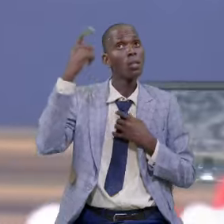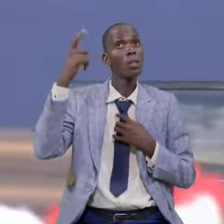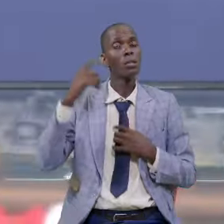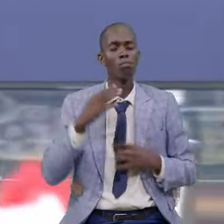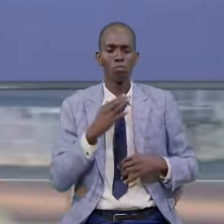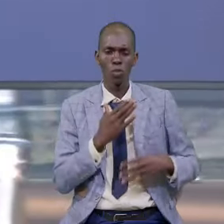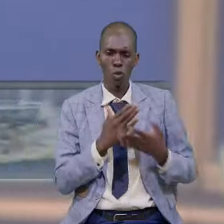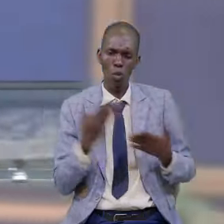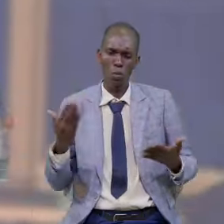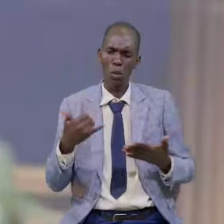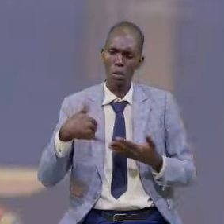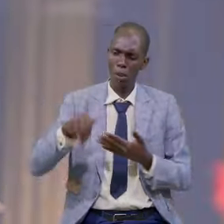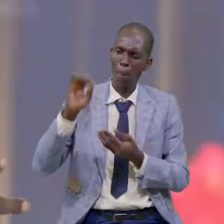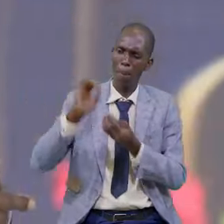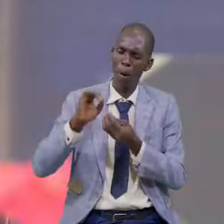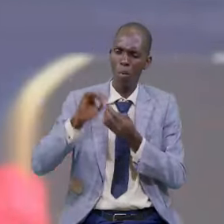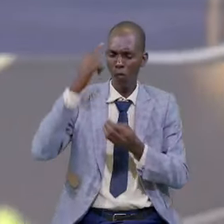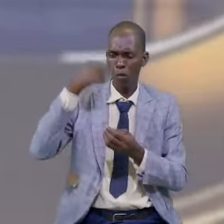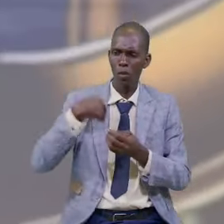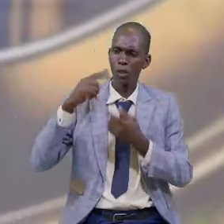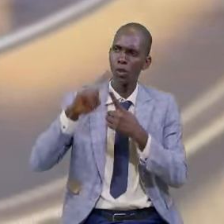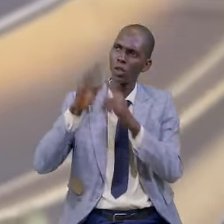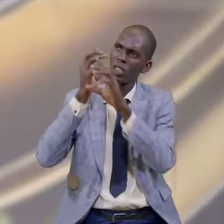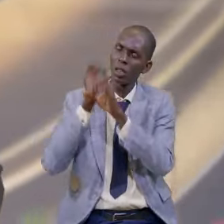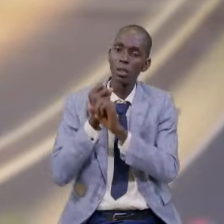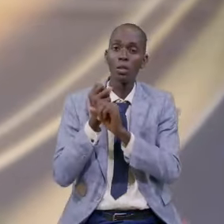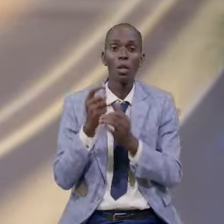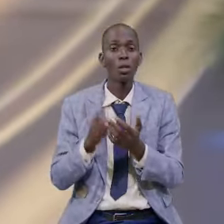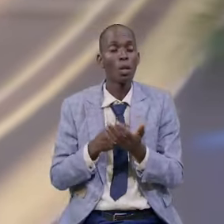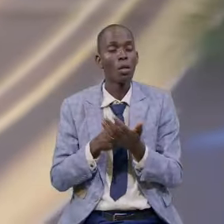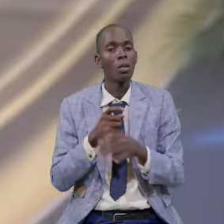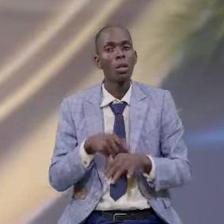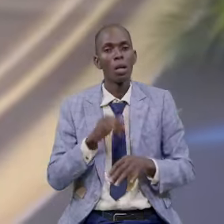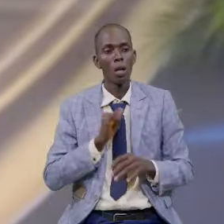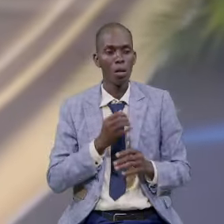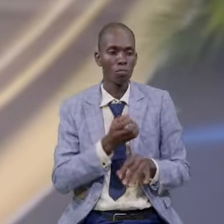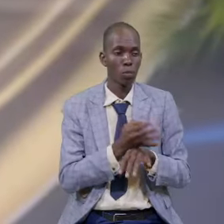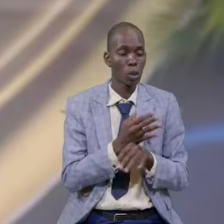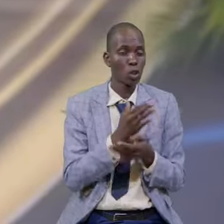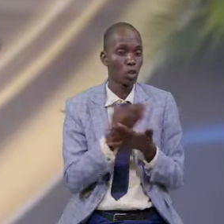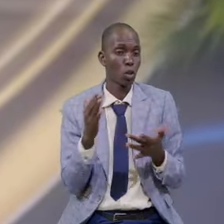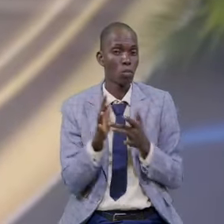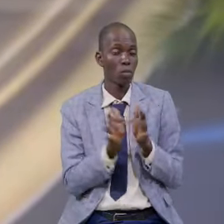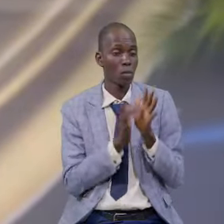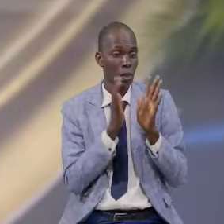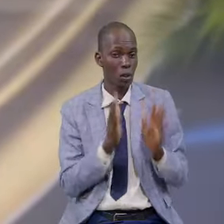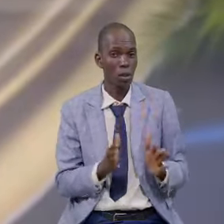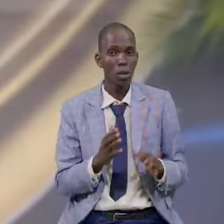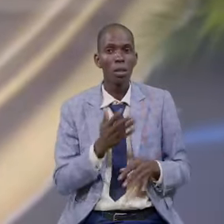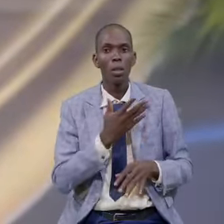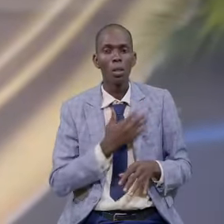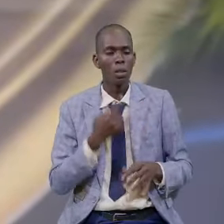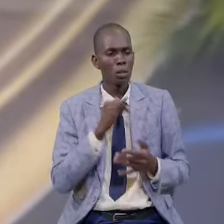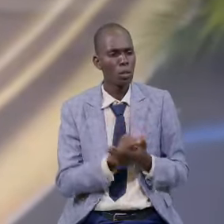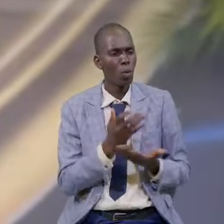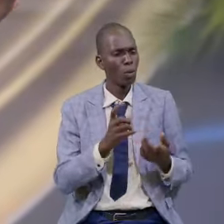achieve. You know, sometimes I talk to some Christians, And they say, they want to go to heaven, they want to get